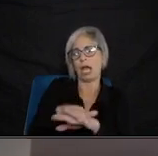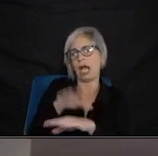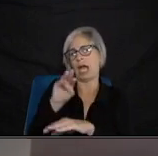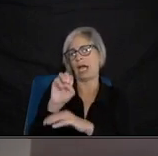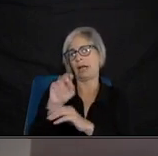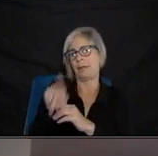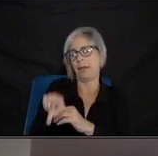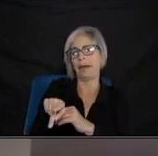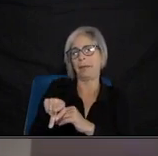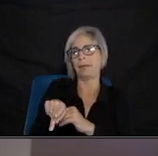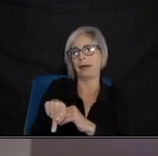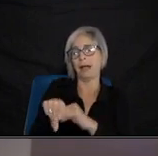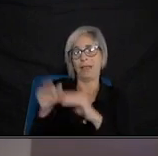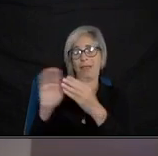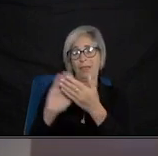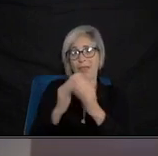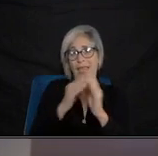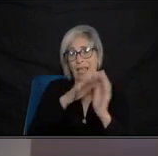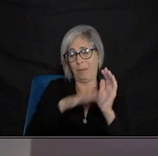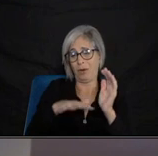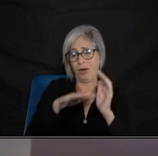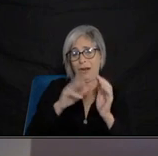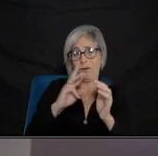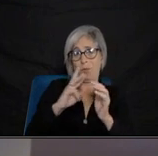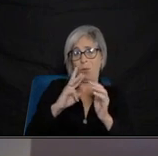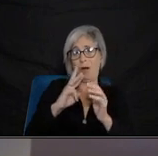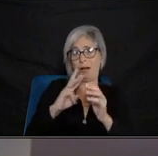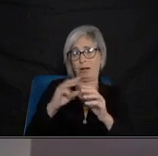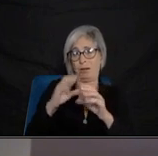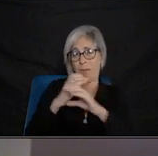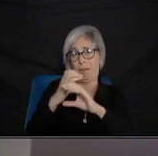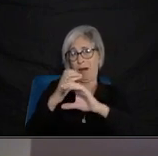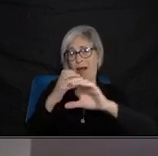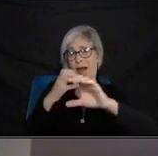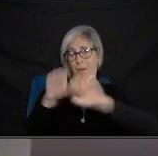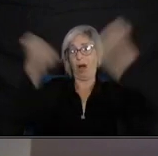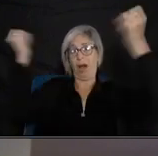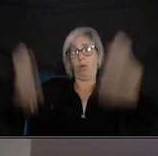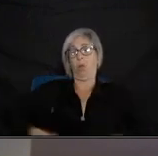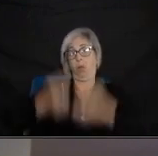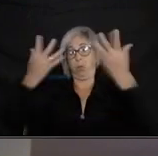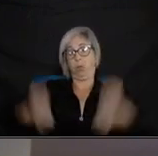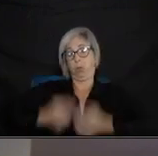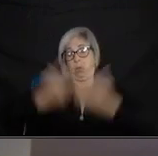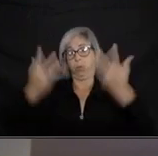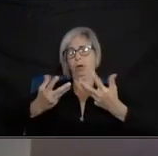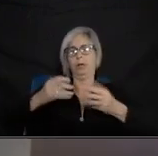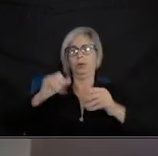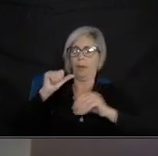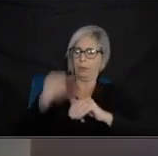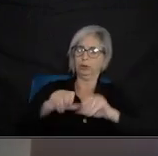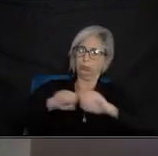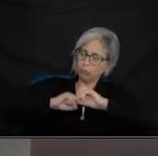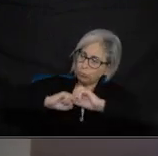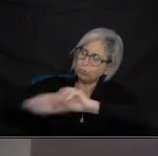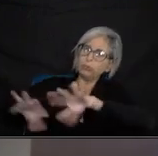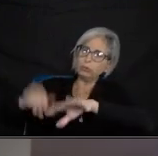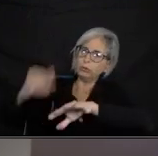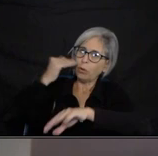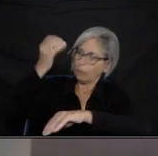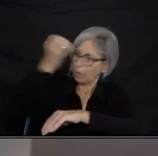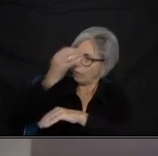if it's a neighborhood that had a water main break, we can go in and just highlight the neighborhood, and it would push out a notification to all the customers in